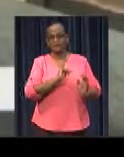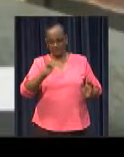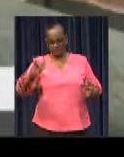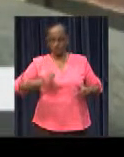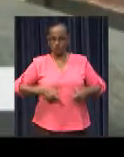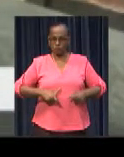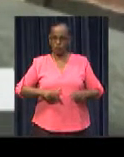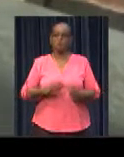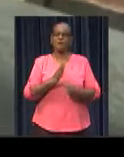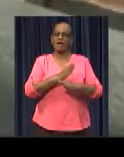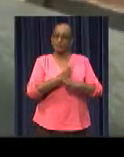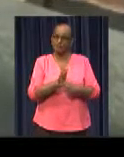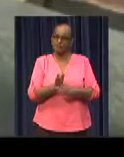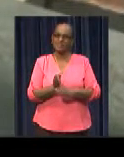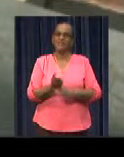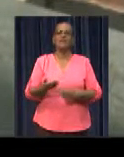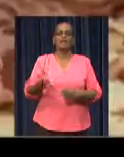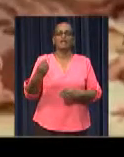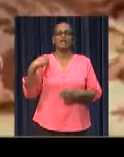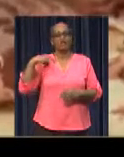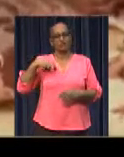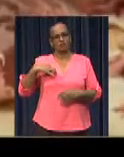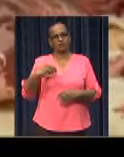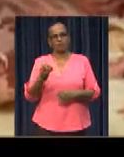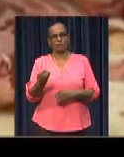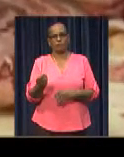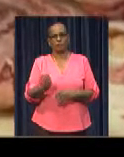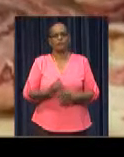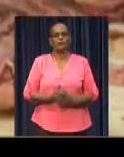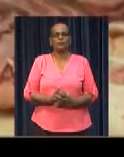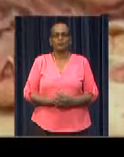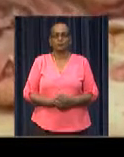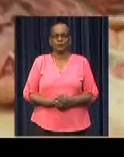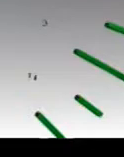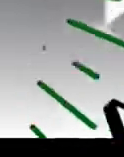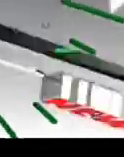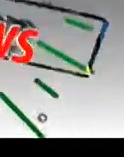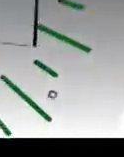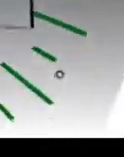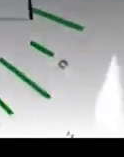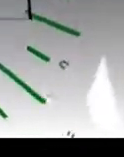Ministry of Trade, Industry and Tourism.